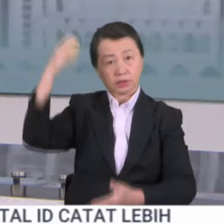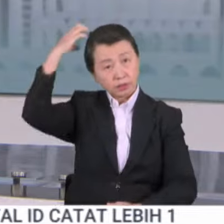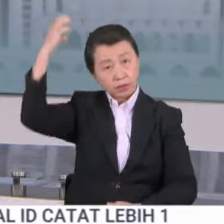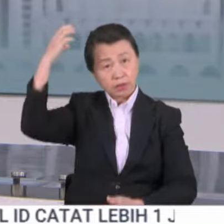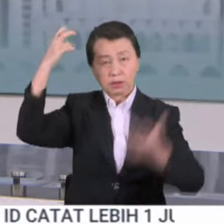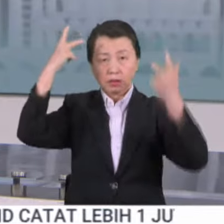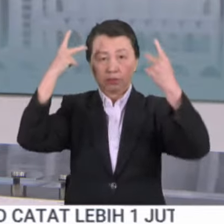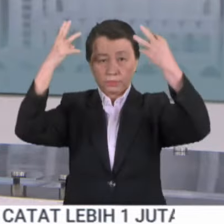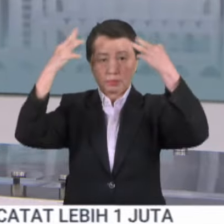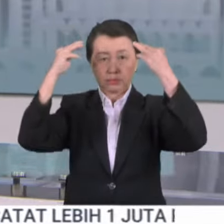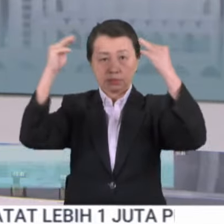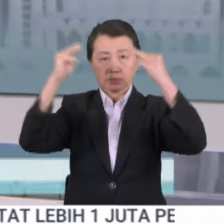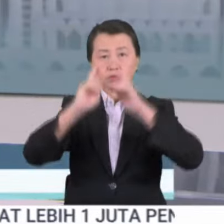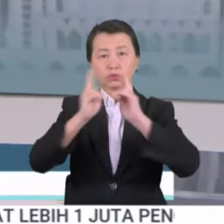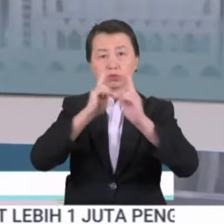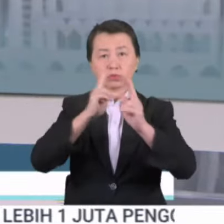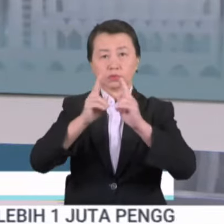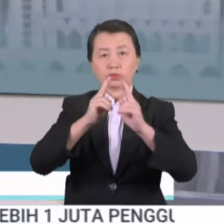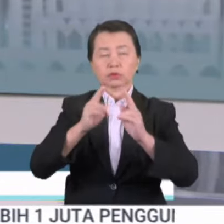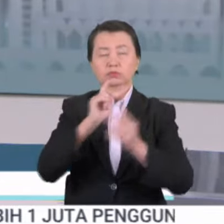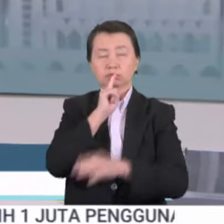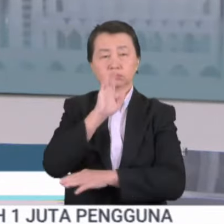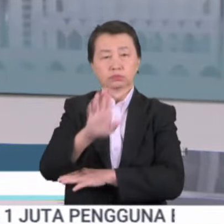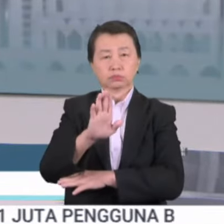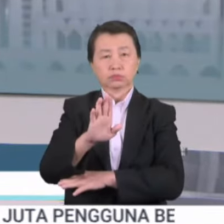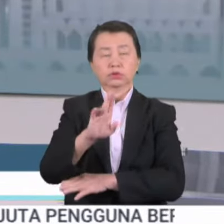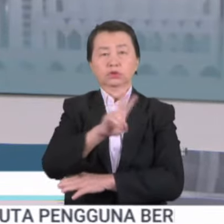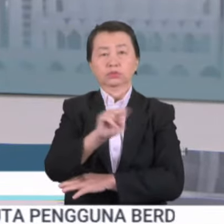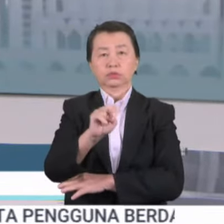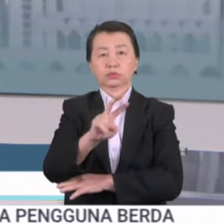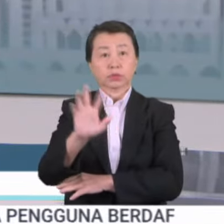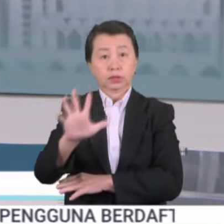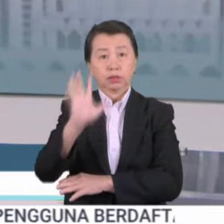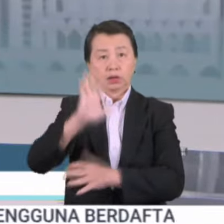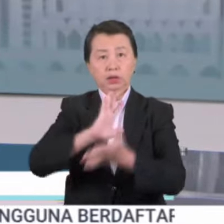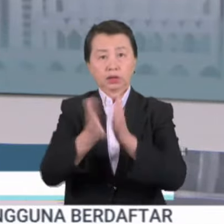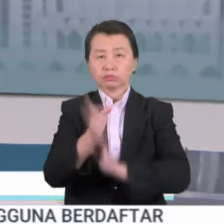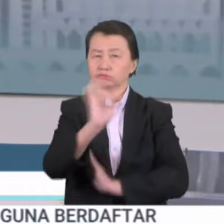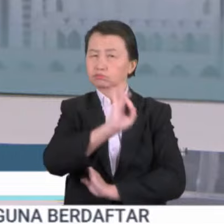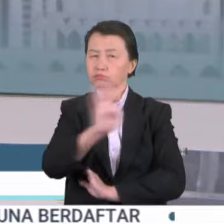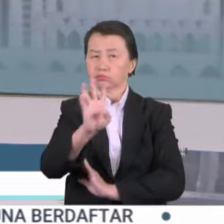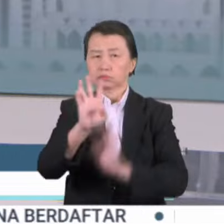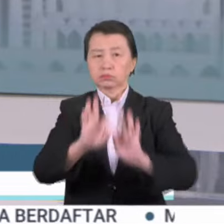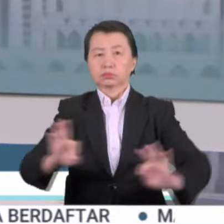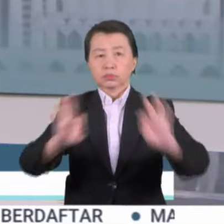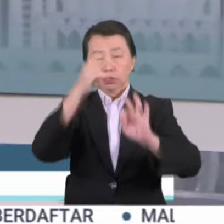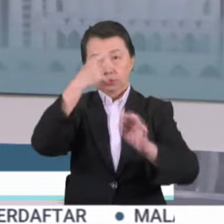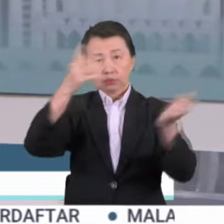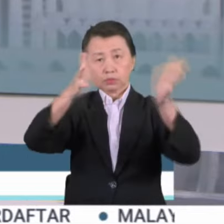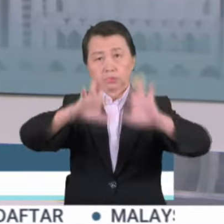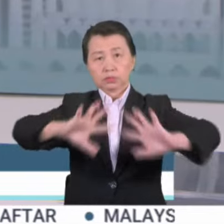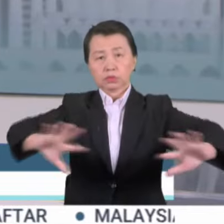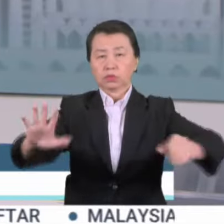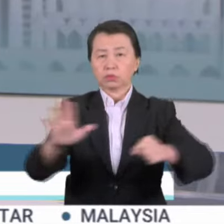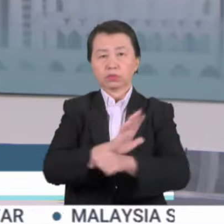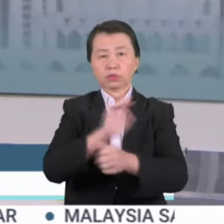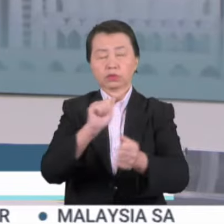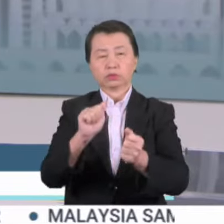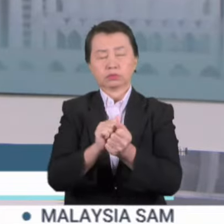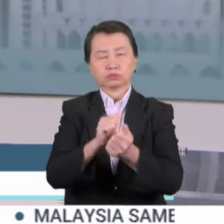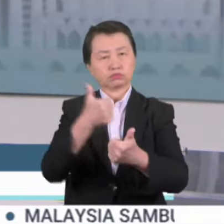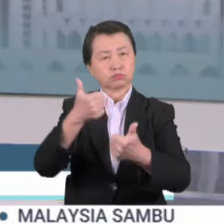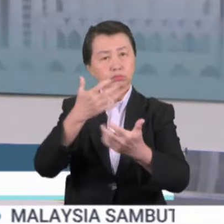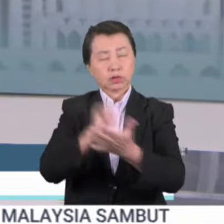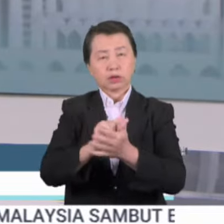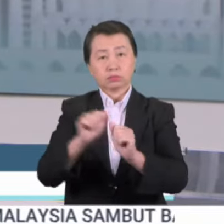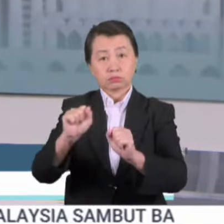Menteri Datuk Seri Anwar Ibrahim dalam ucap pertamanya beri jaminan 2025 akan jadi satu bab penting untuk ASEAN penuh dengan makna